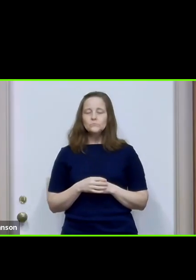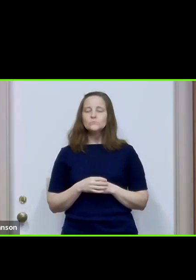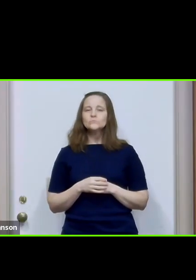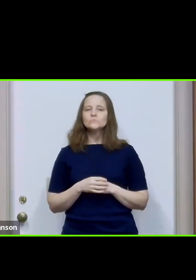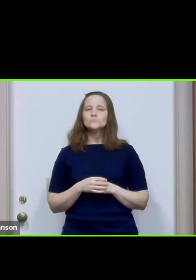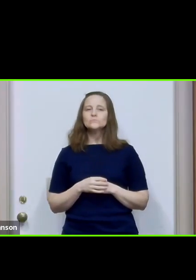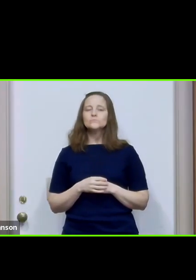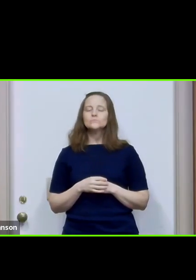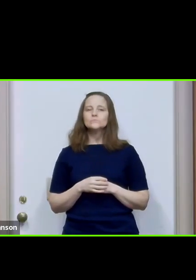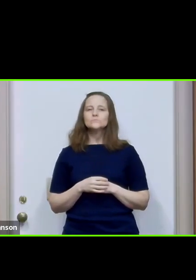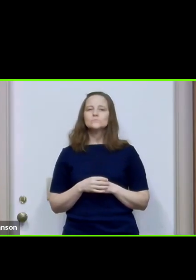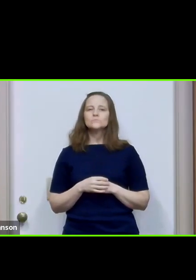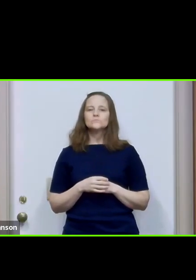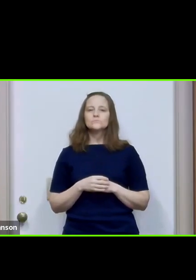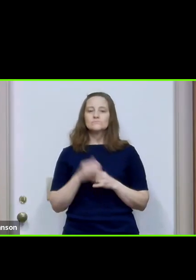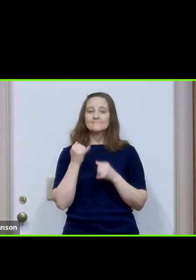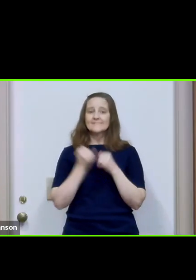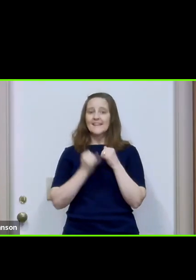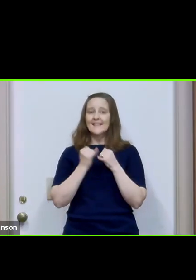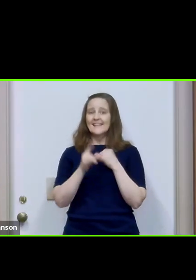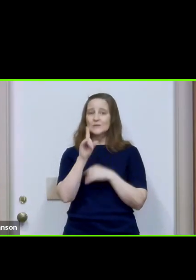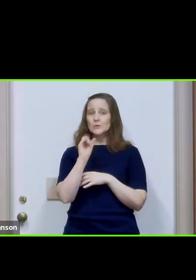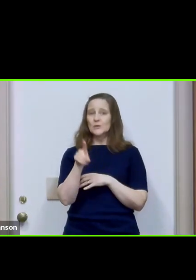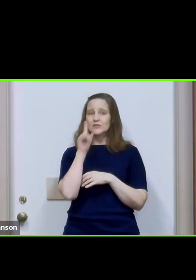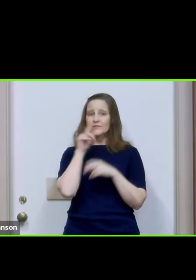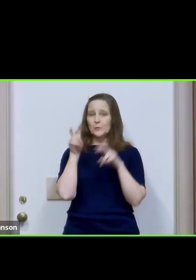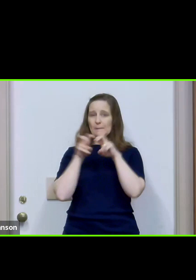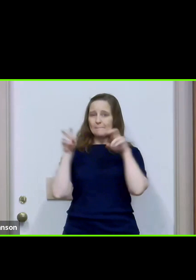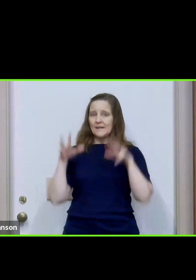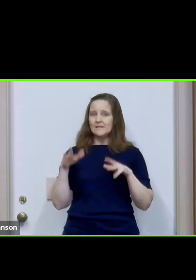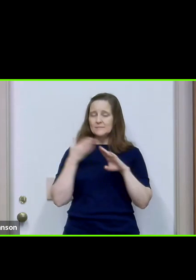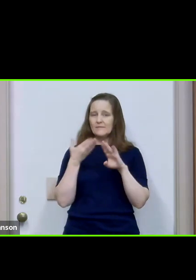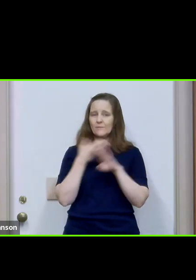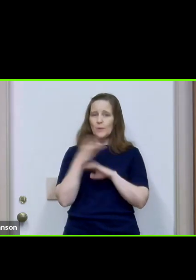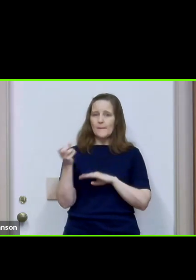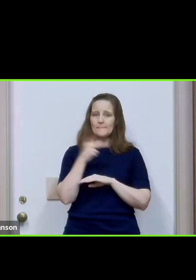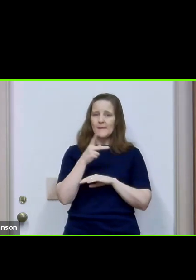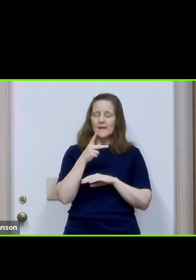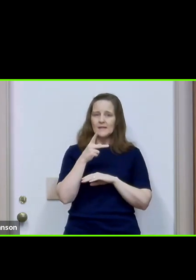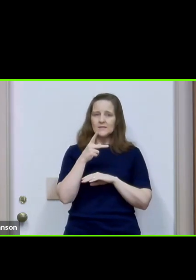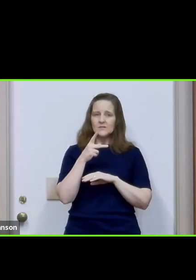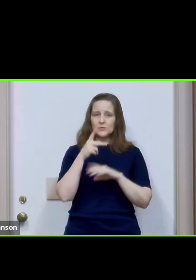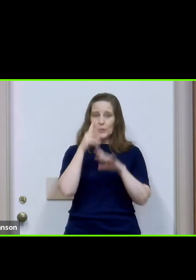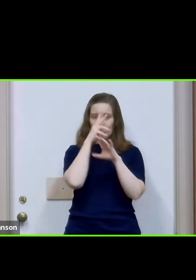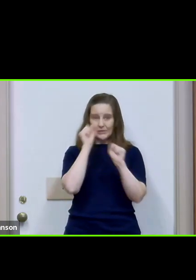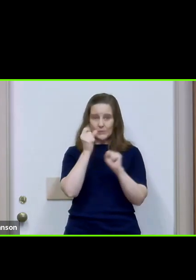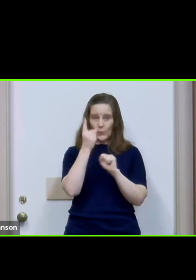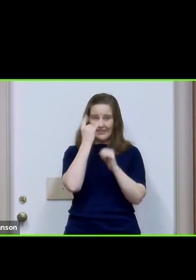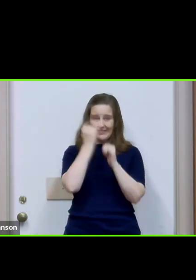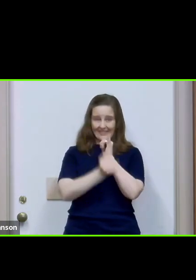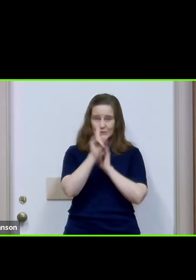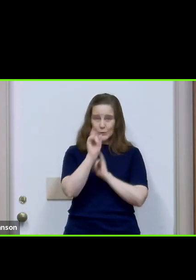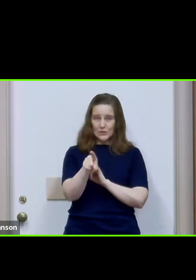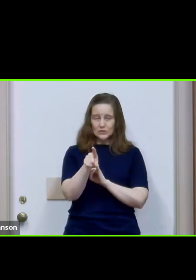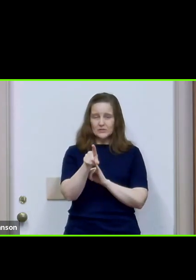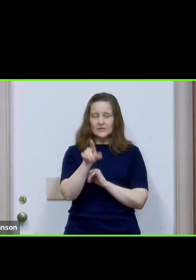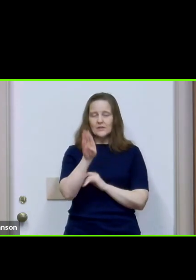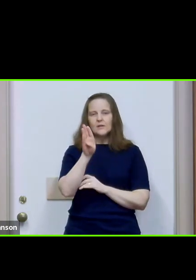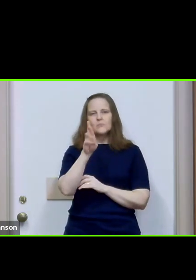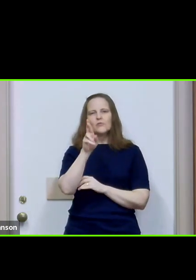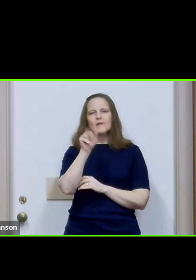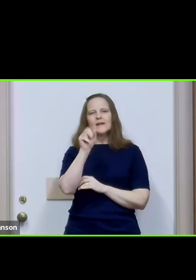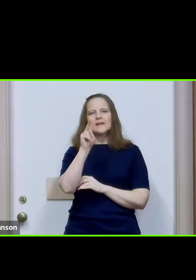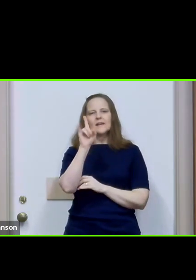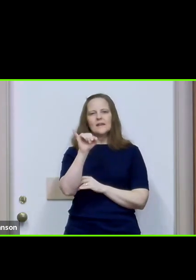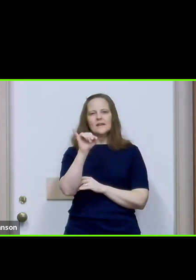Okay, I think we're going to do our last question for our panelists before I kick it back to the president with one last question and for him to close. And Brandy, we're going to go to